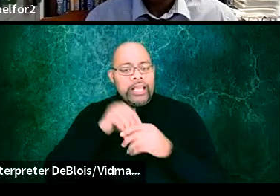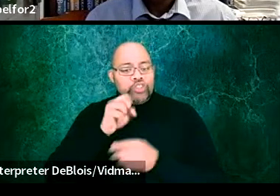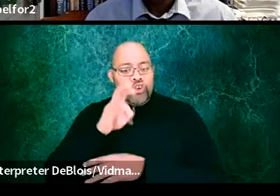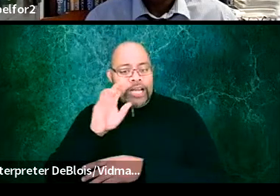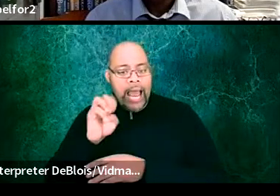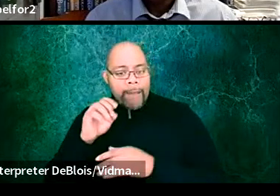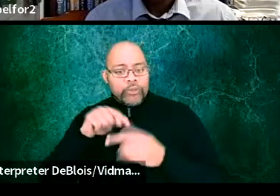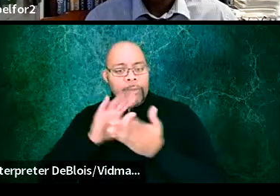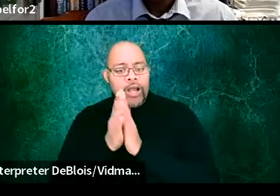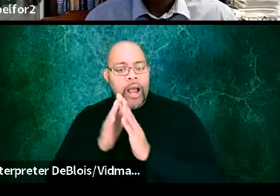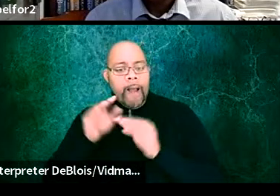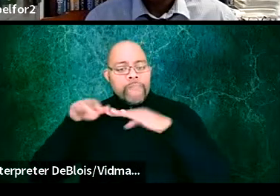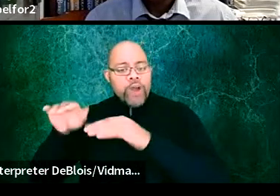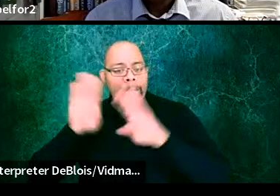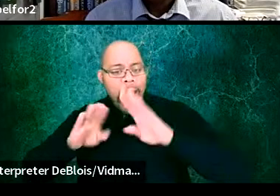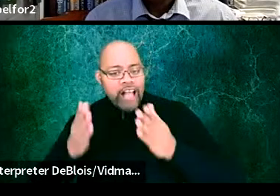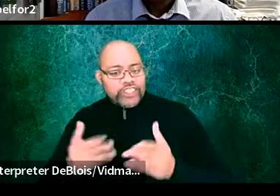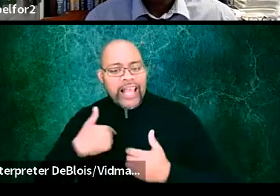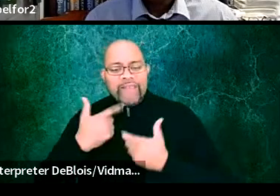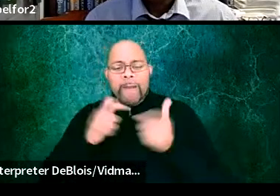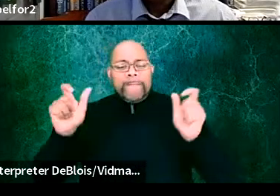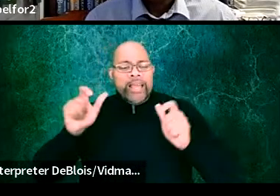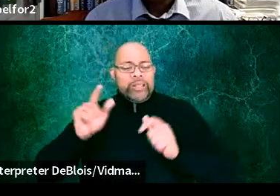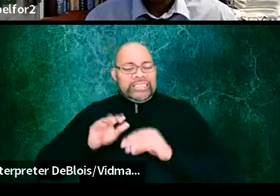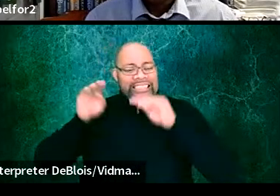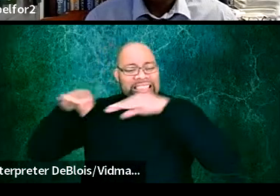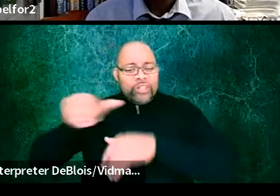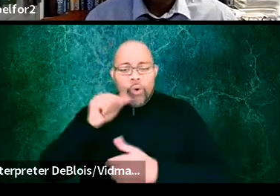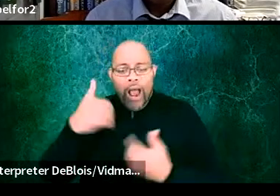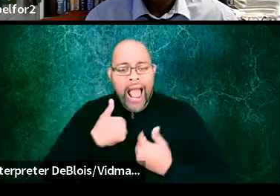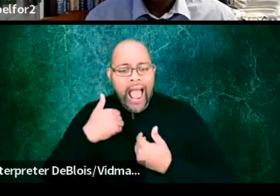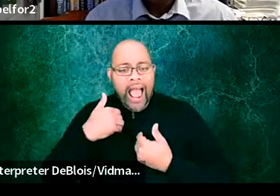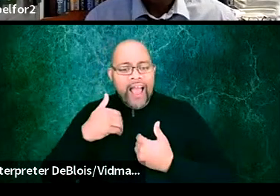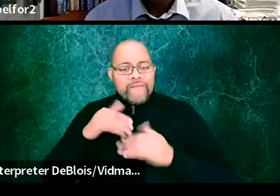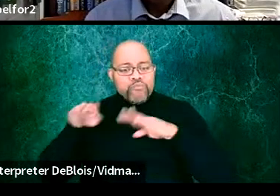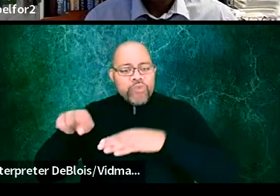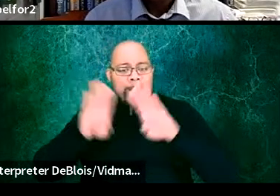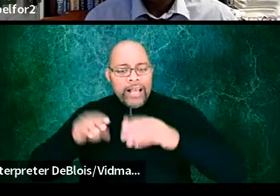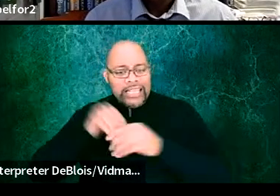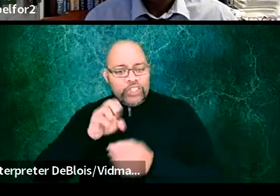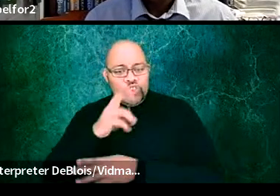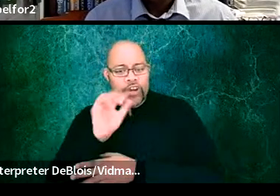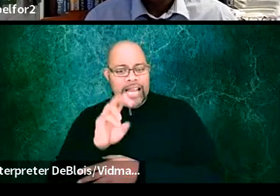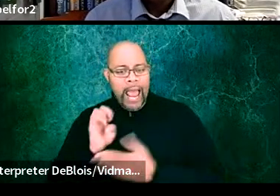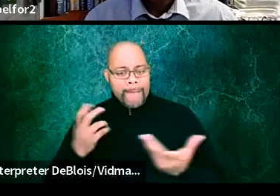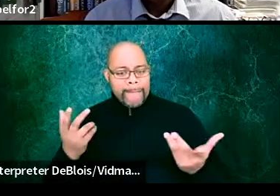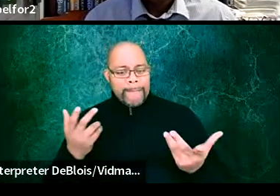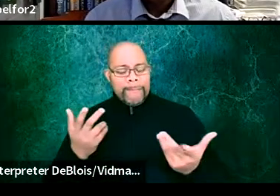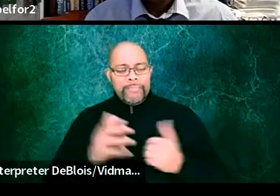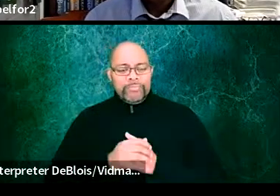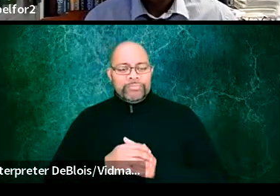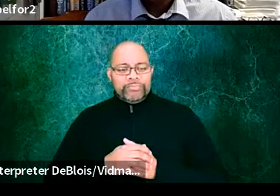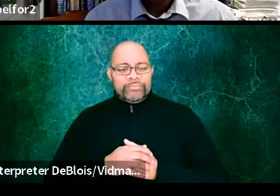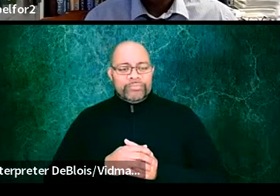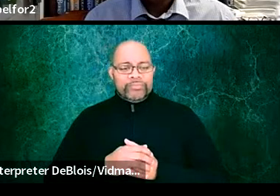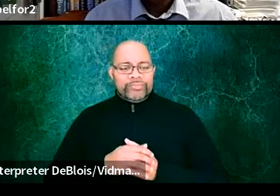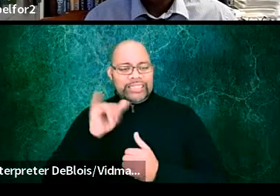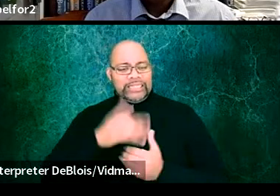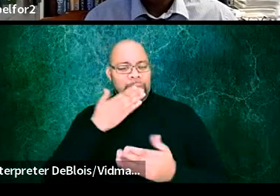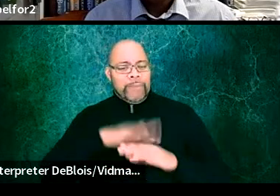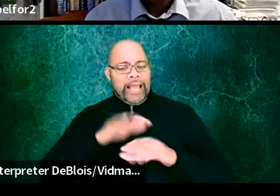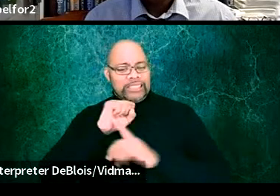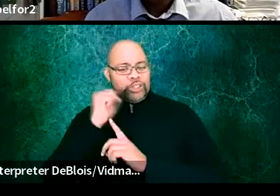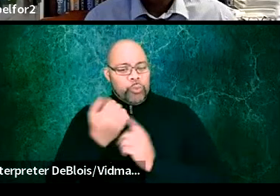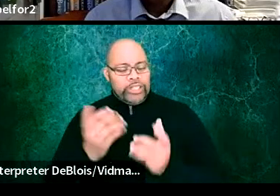marine biologists? We have this big sea and we don't have marine biologists in Suriname. That's quite a bad